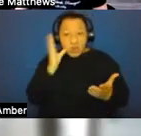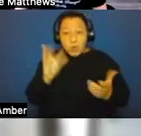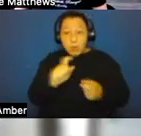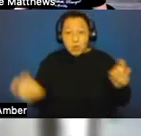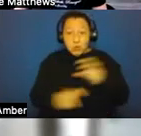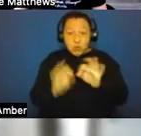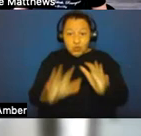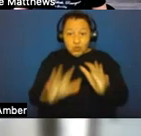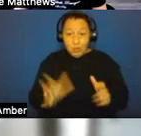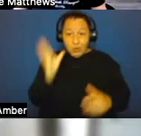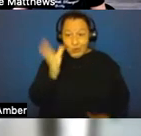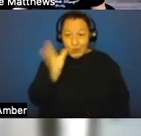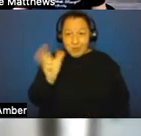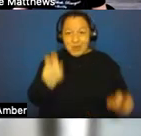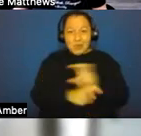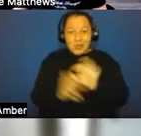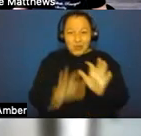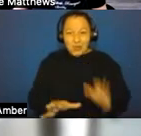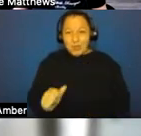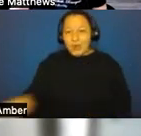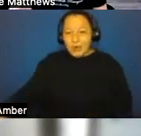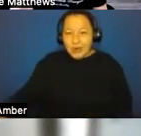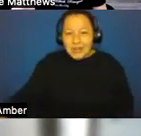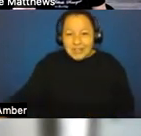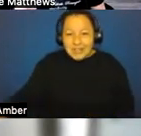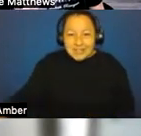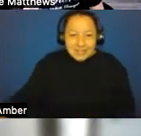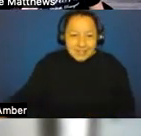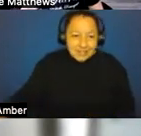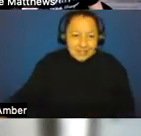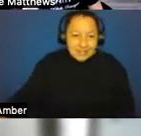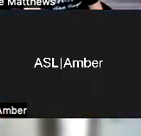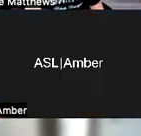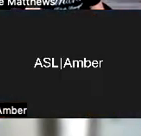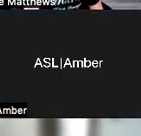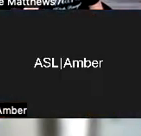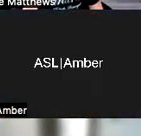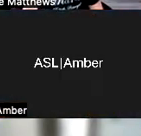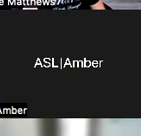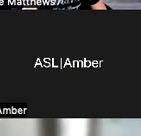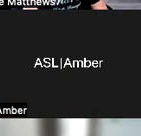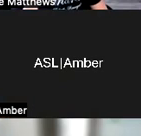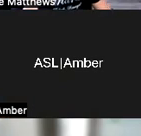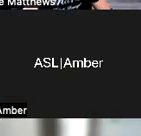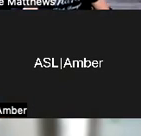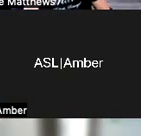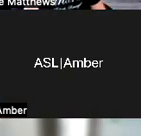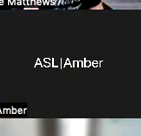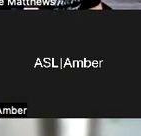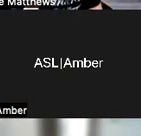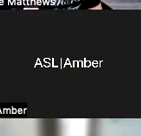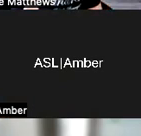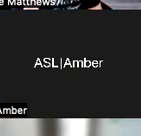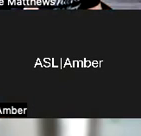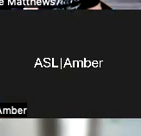Well, you know what I was thinking about when on the political bullet point, like I remember when I first learned about